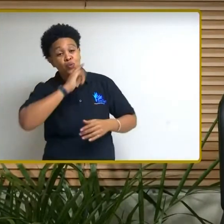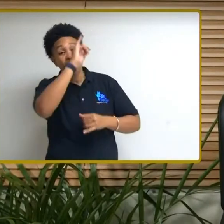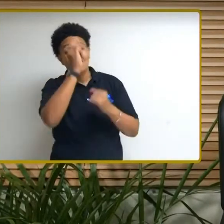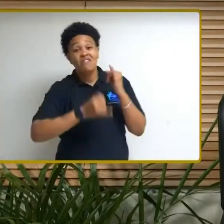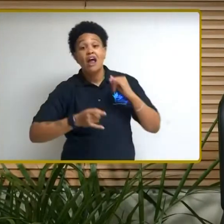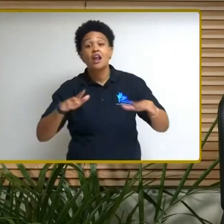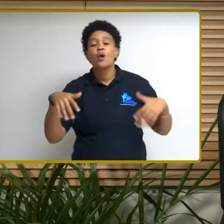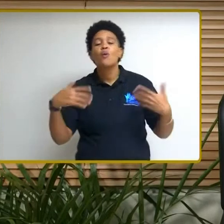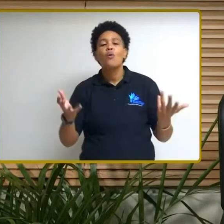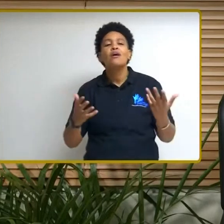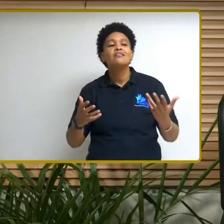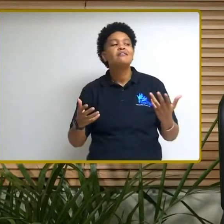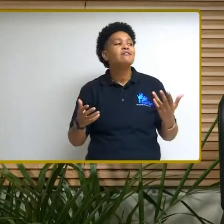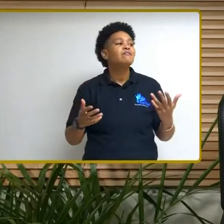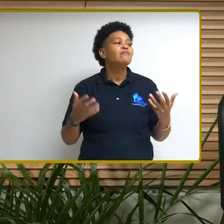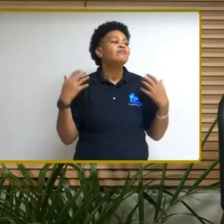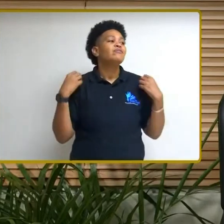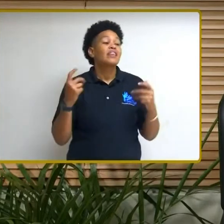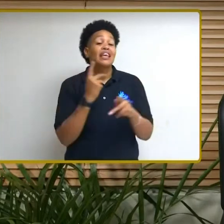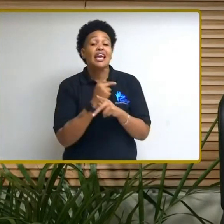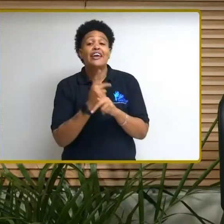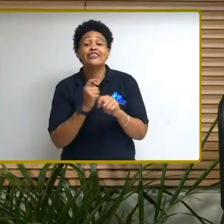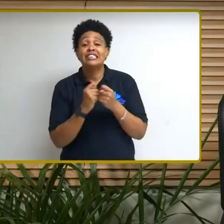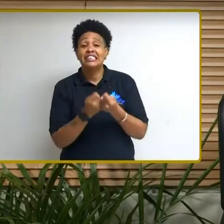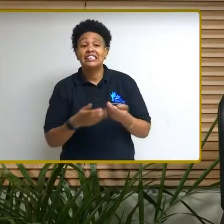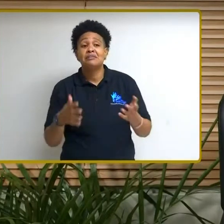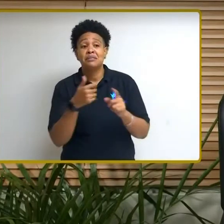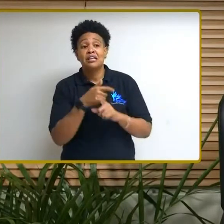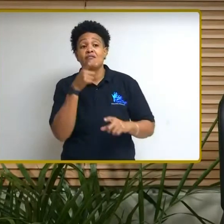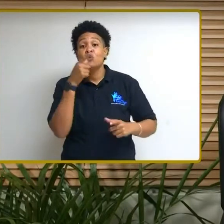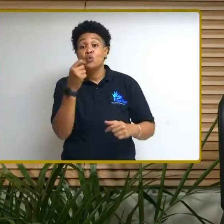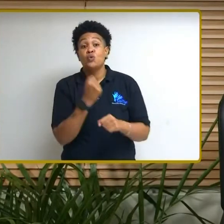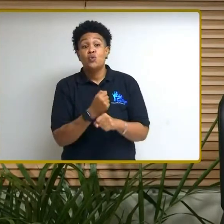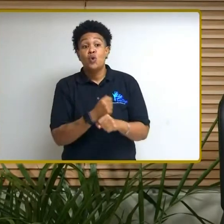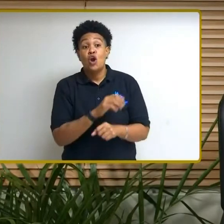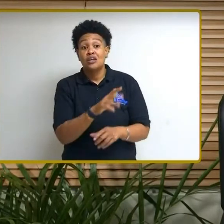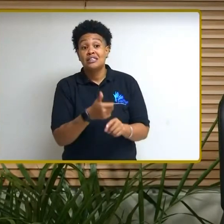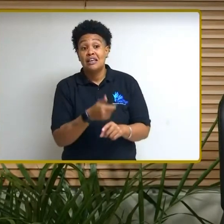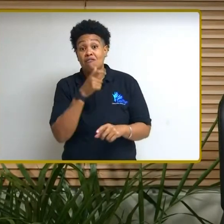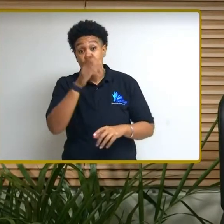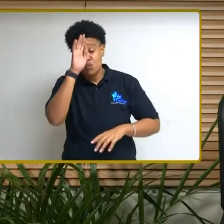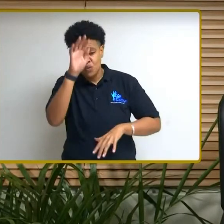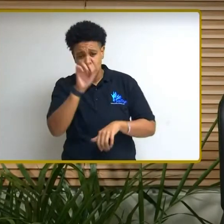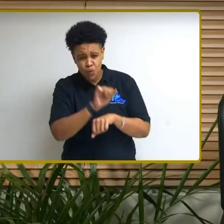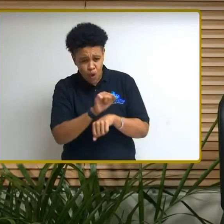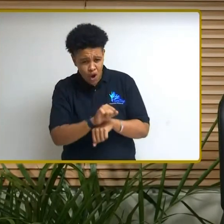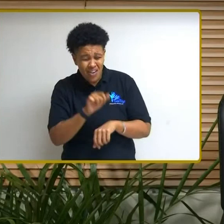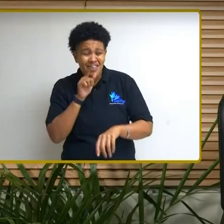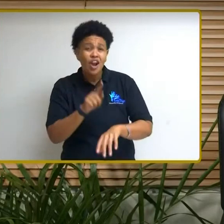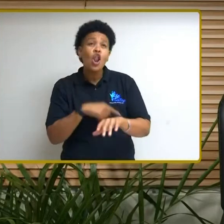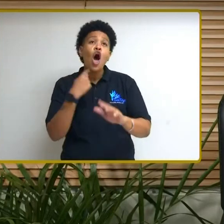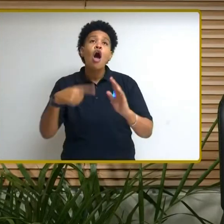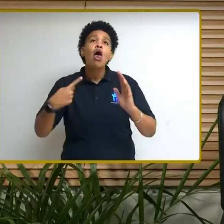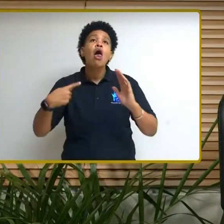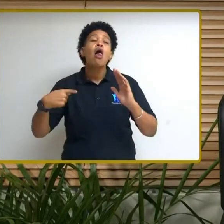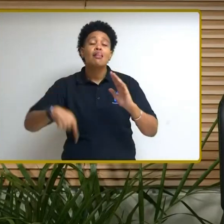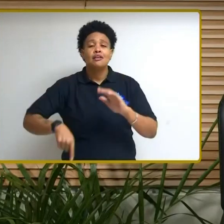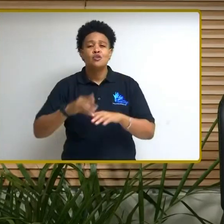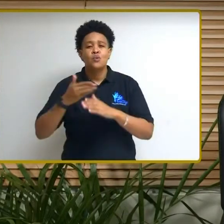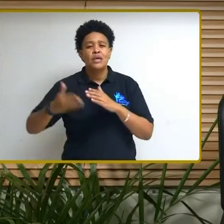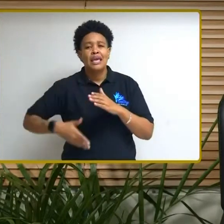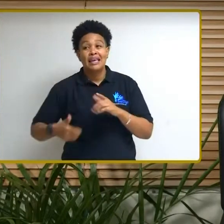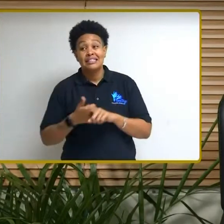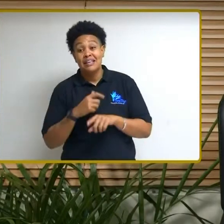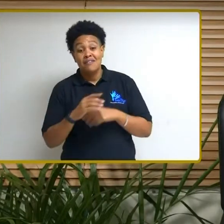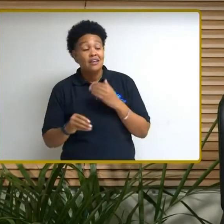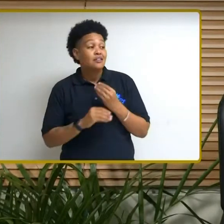finally, the healthcare team who are doing the work, who will be working long hours this weekend.